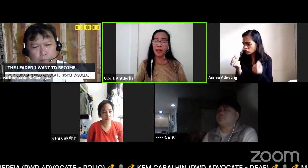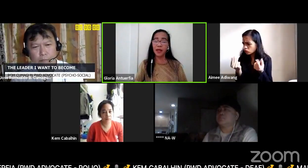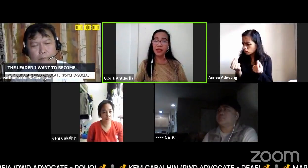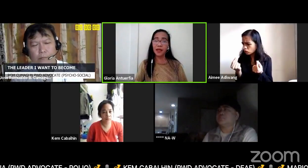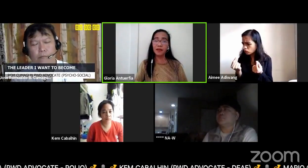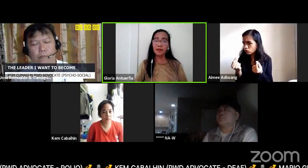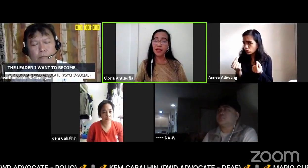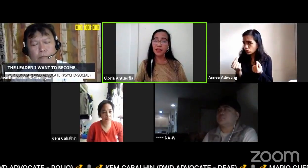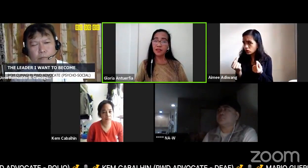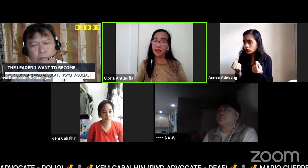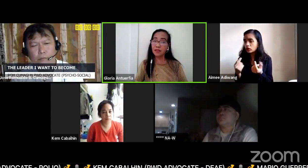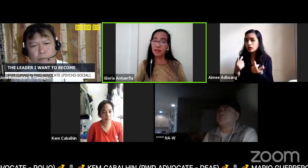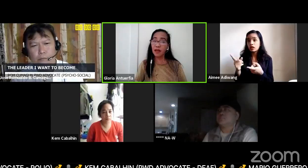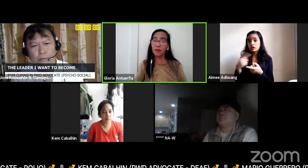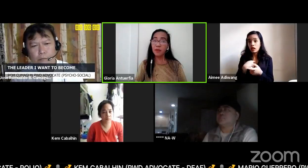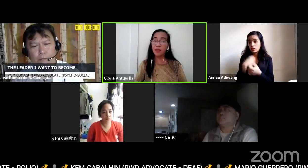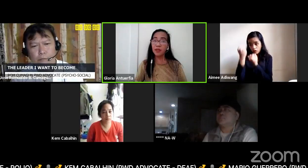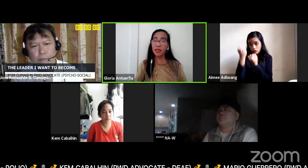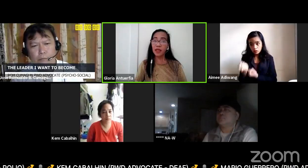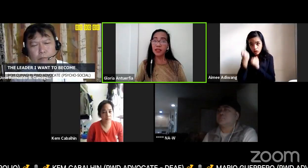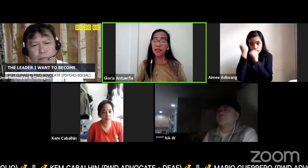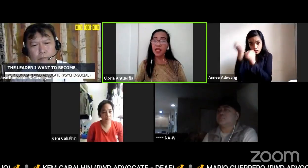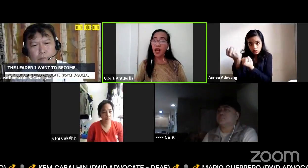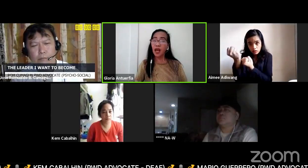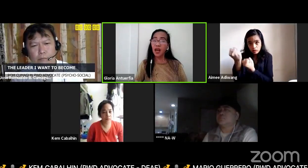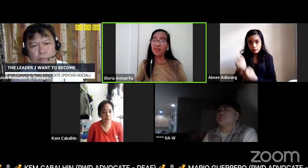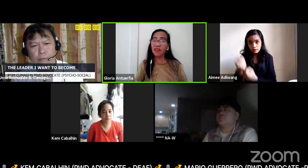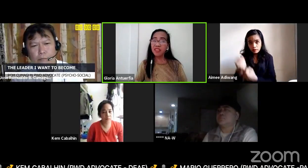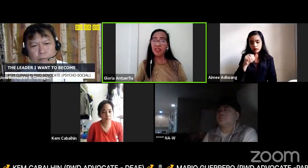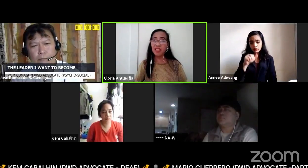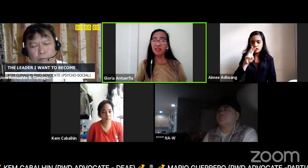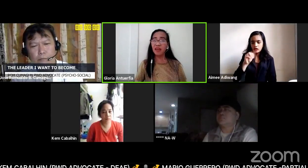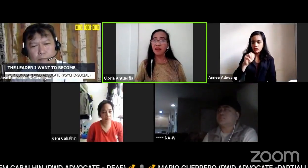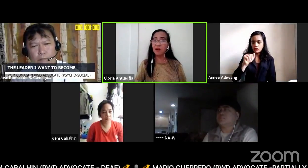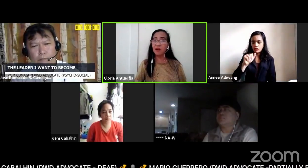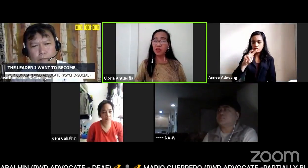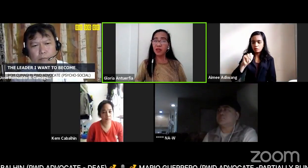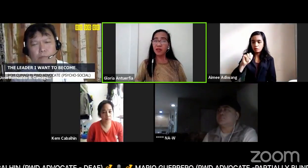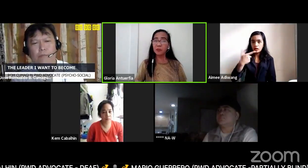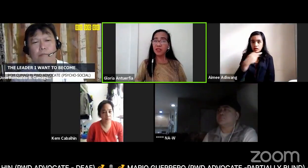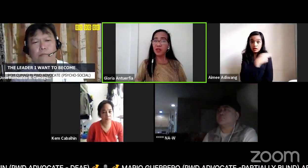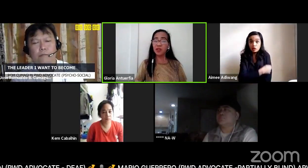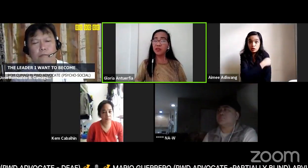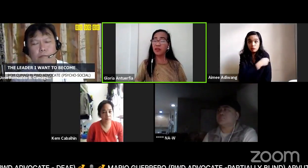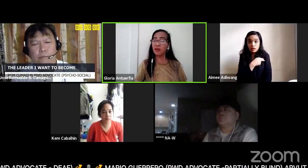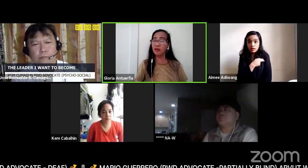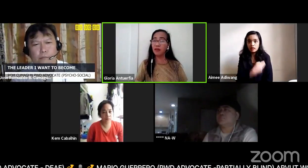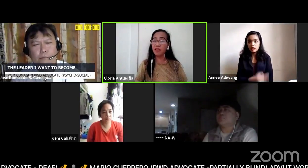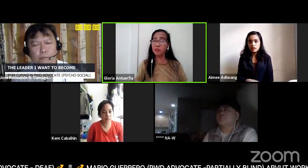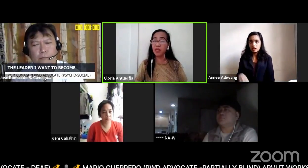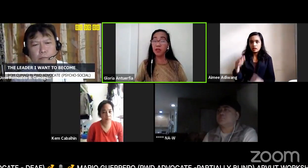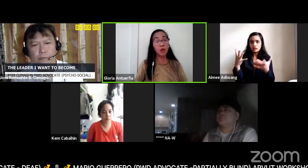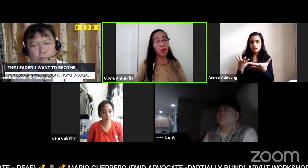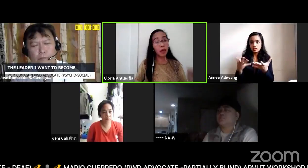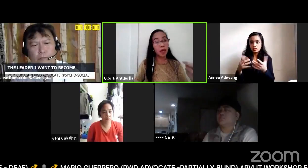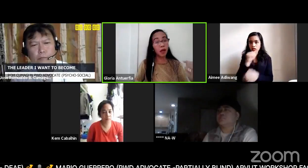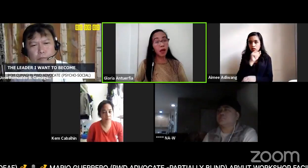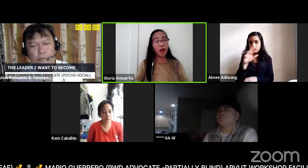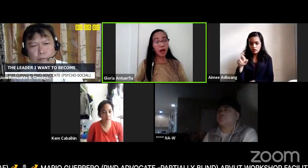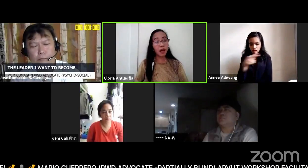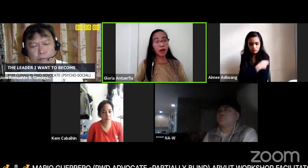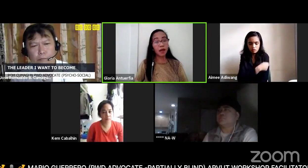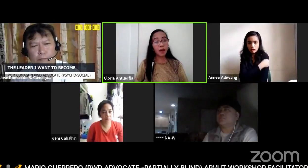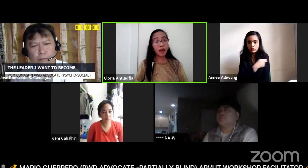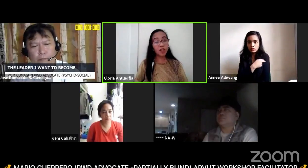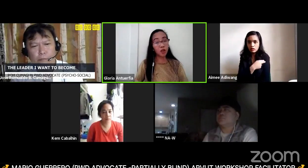Parang? Then I suggest Amang Rodriguez that, oh, they rejected the pedio doctor in the hospital. So